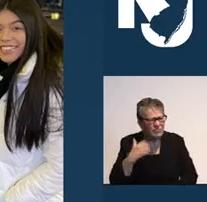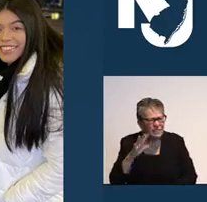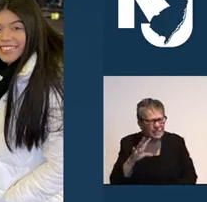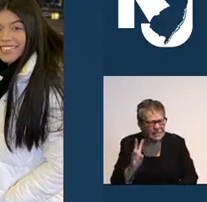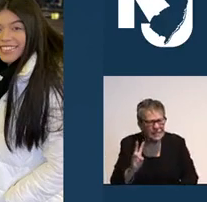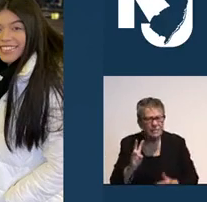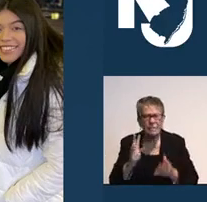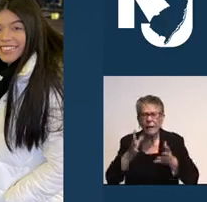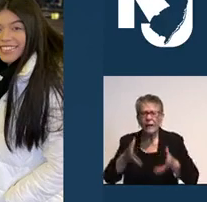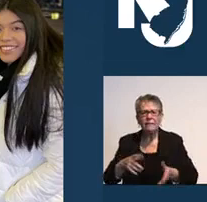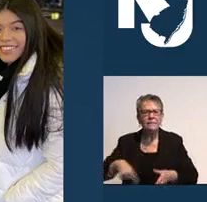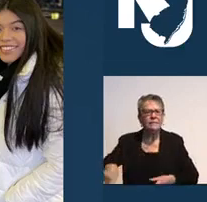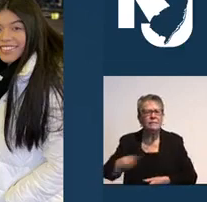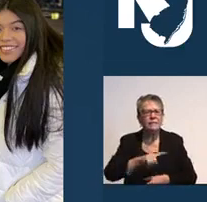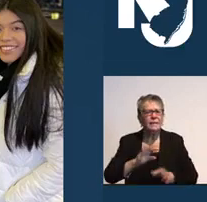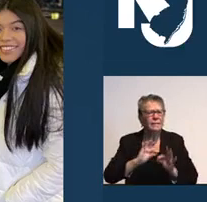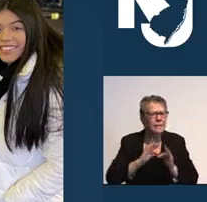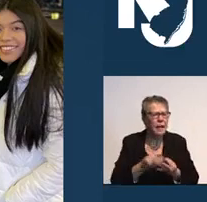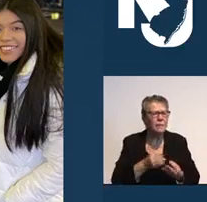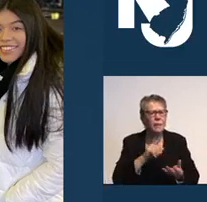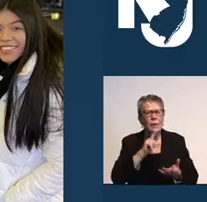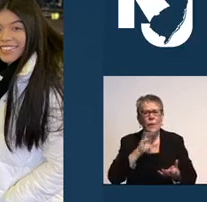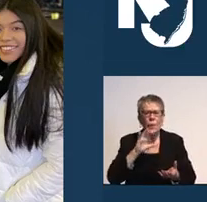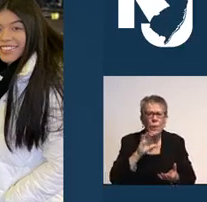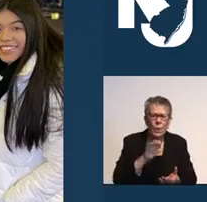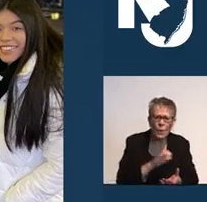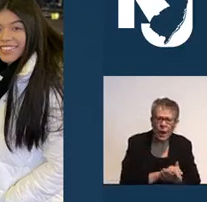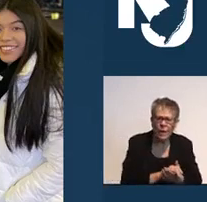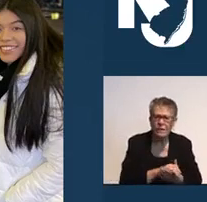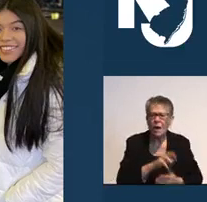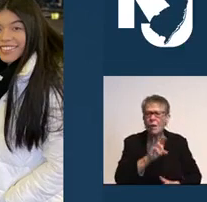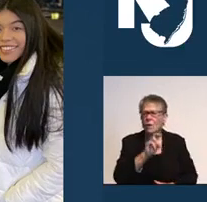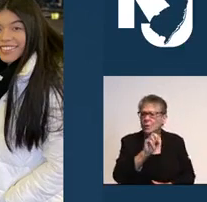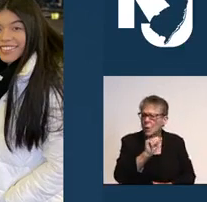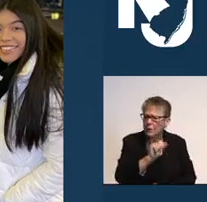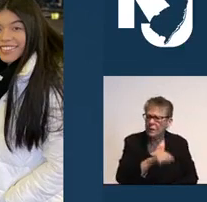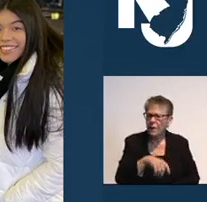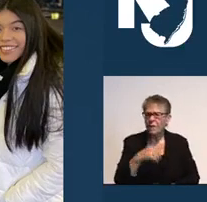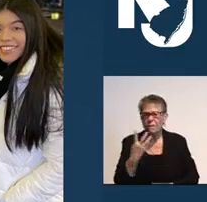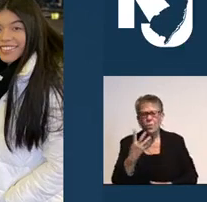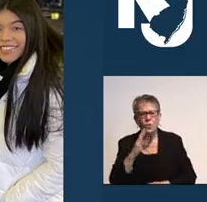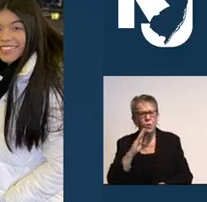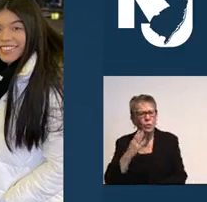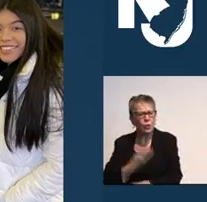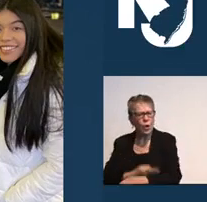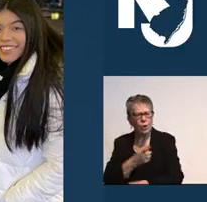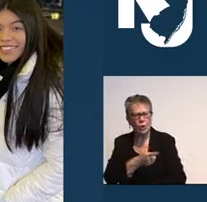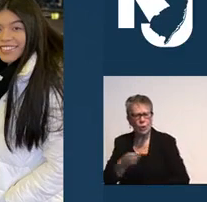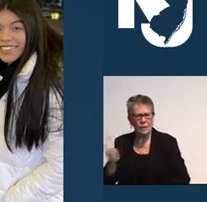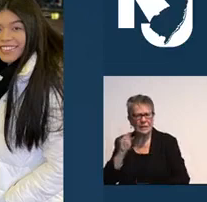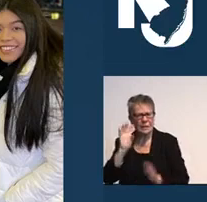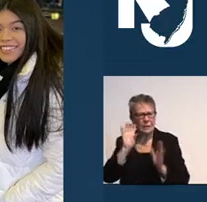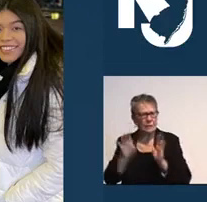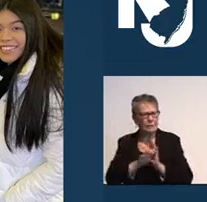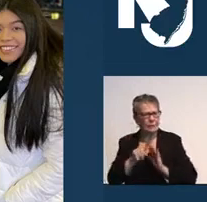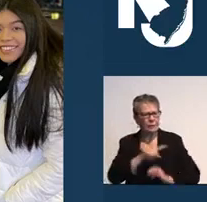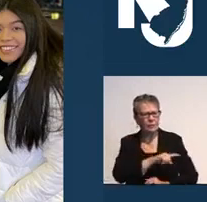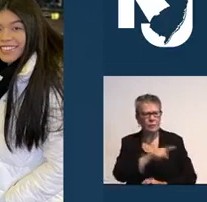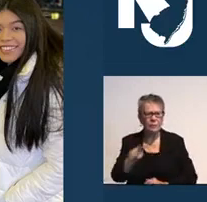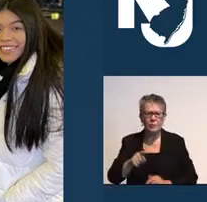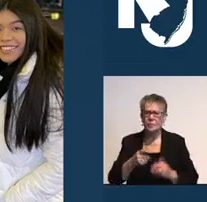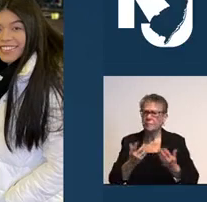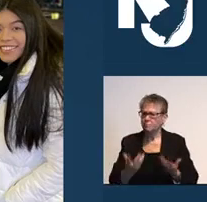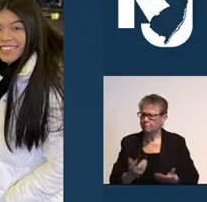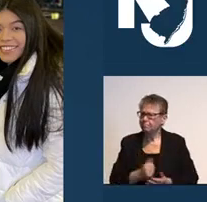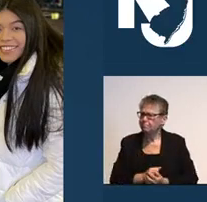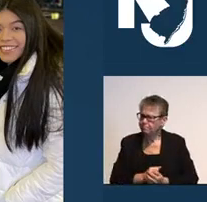wife, Rosa, with whom I had the great honor of speaking last week, and their 4 daughters, and you can see them all there. Stephanie, Vivian, Valerie, and